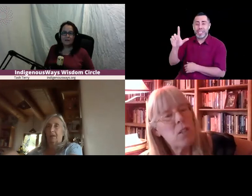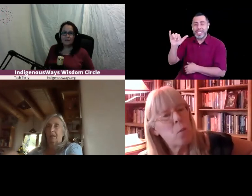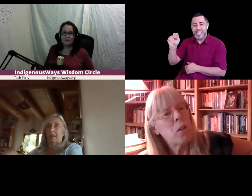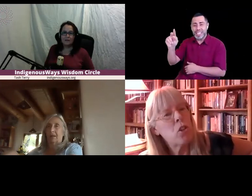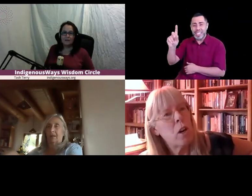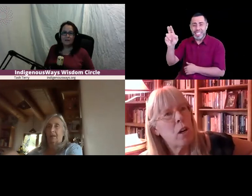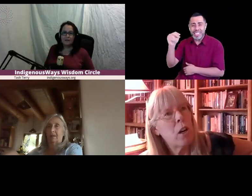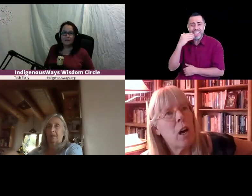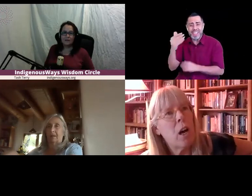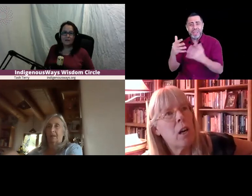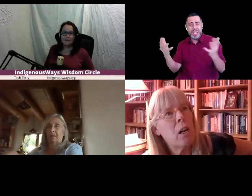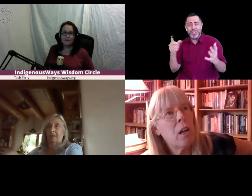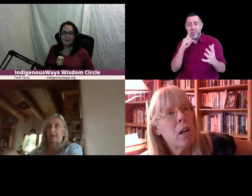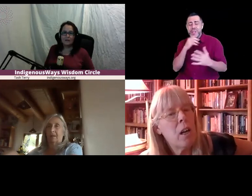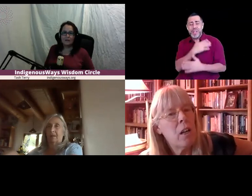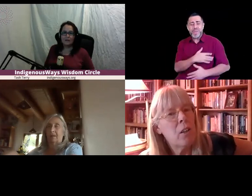appreciated so much